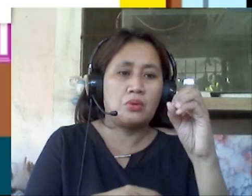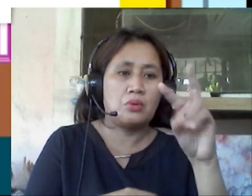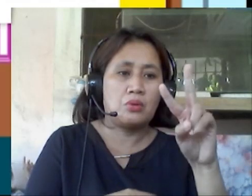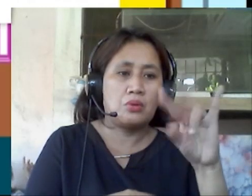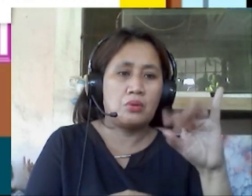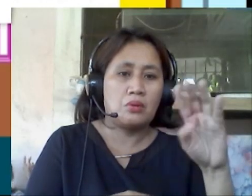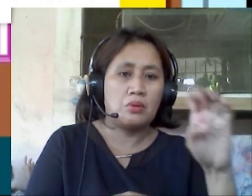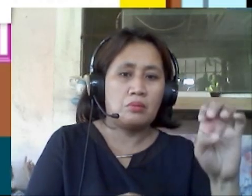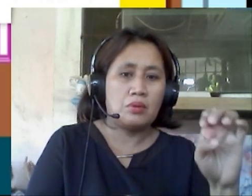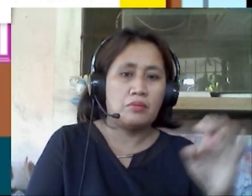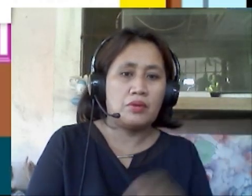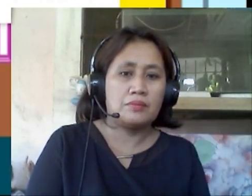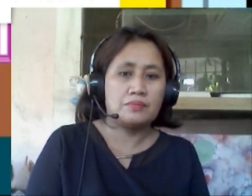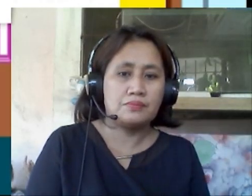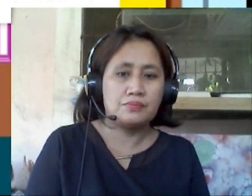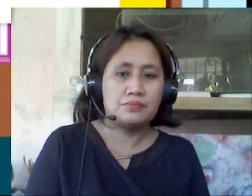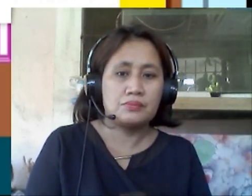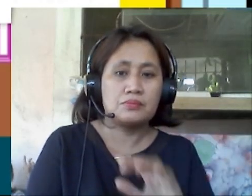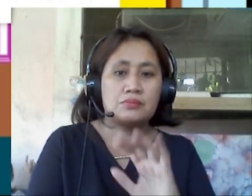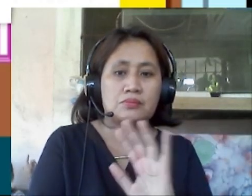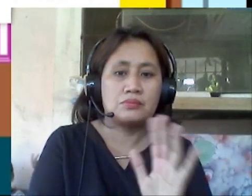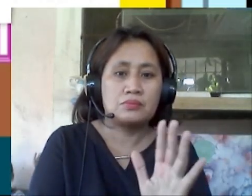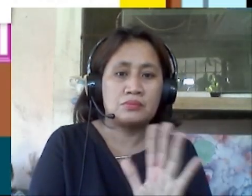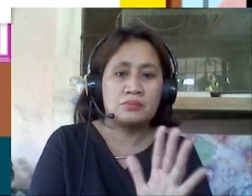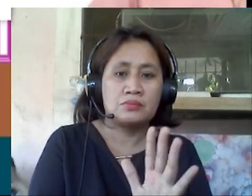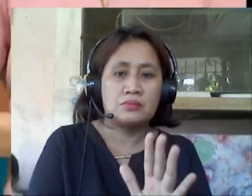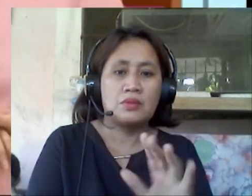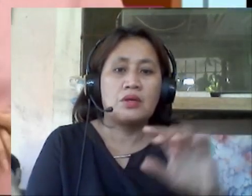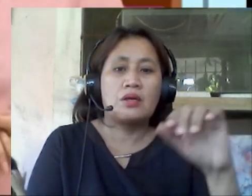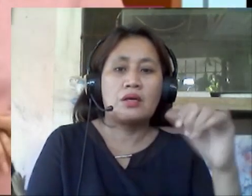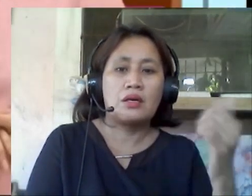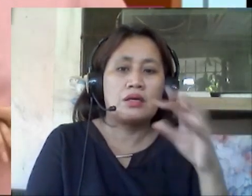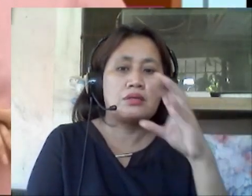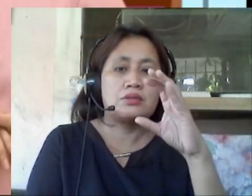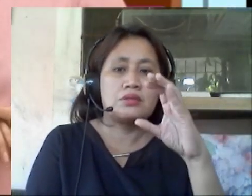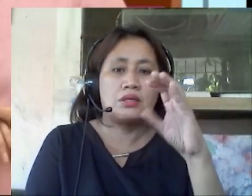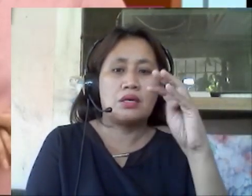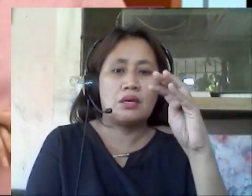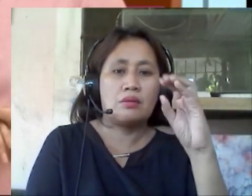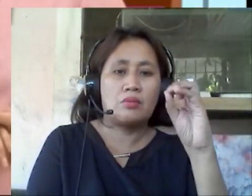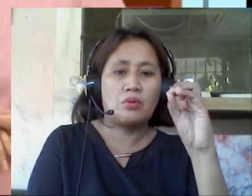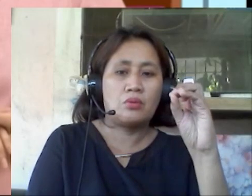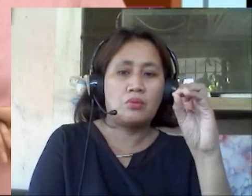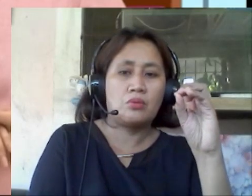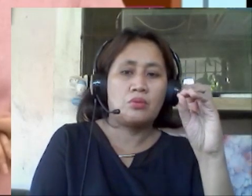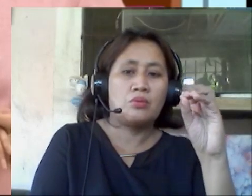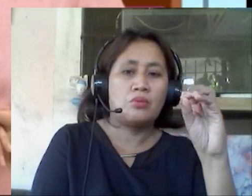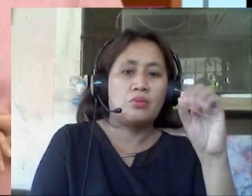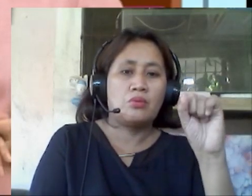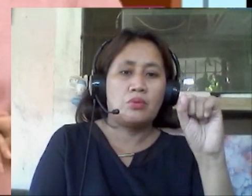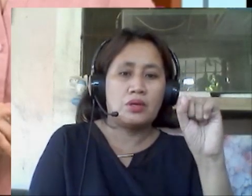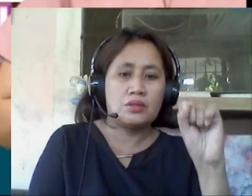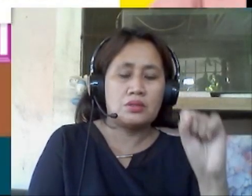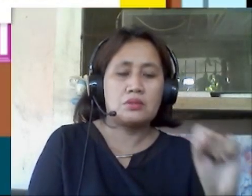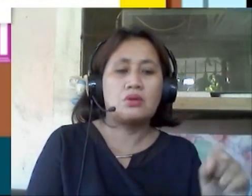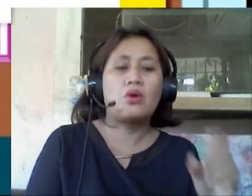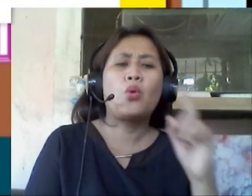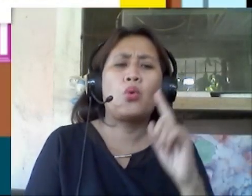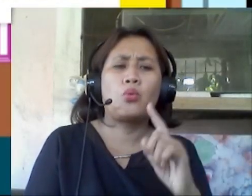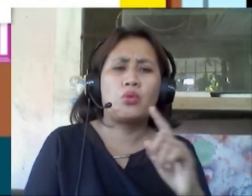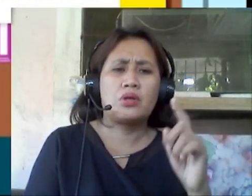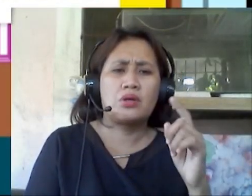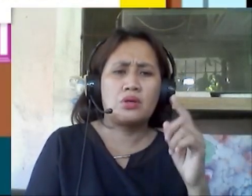And lastly, we have the Chicago Manual of Style or CMOS, which is often used in many academic